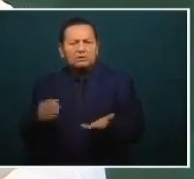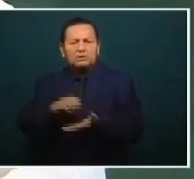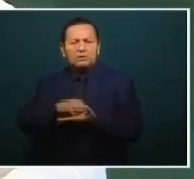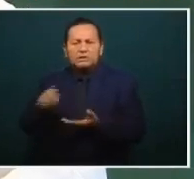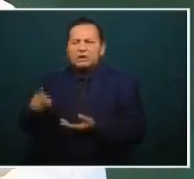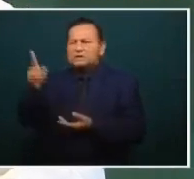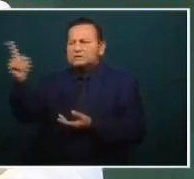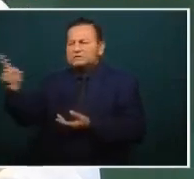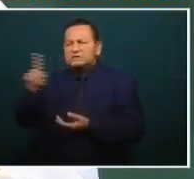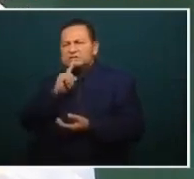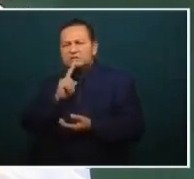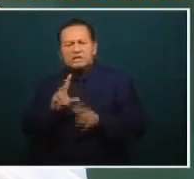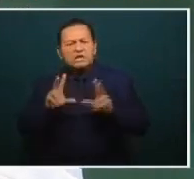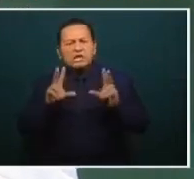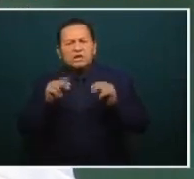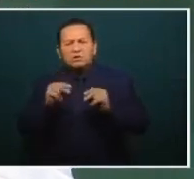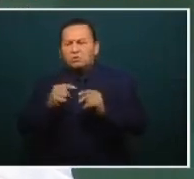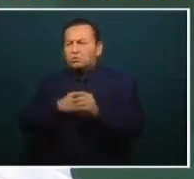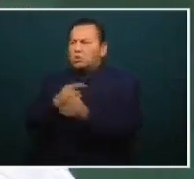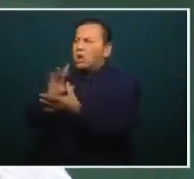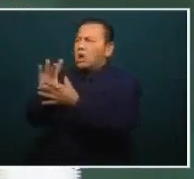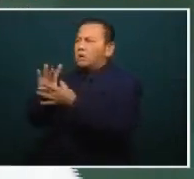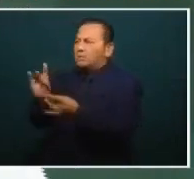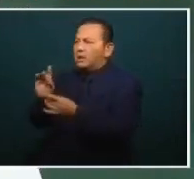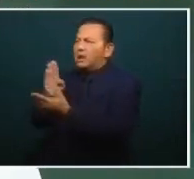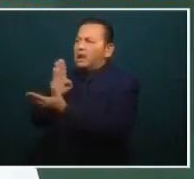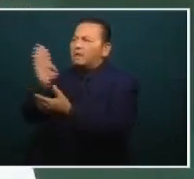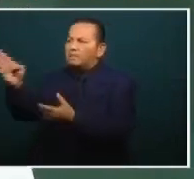that there is no closure,